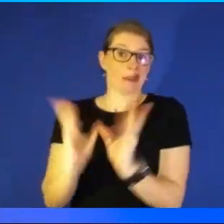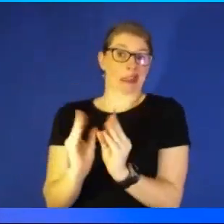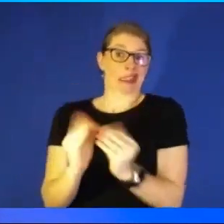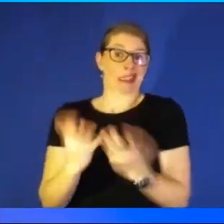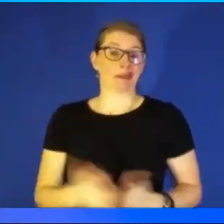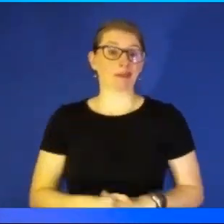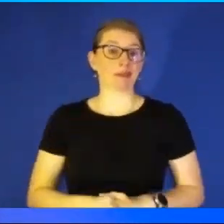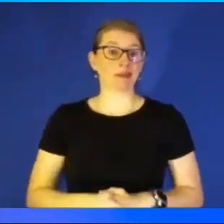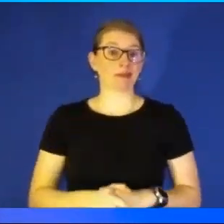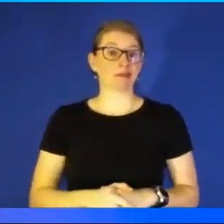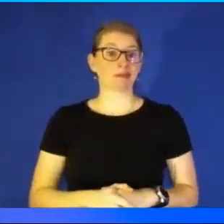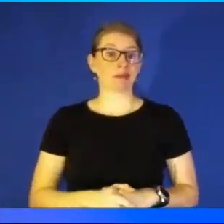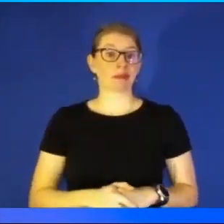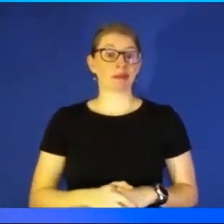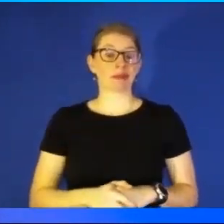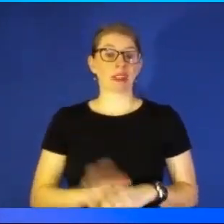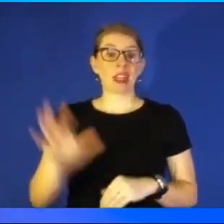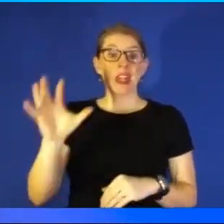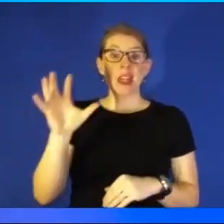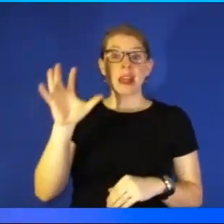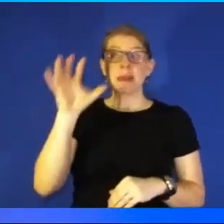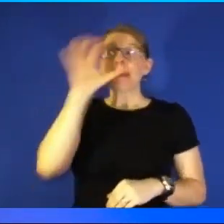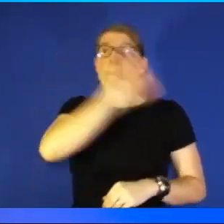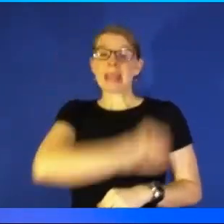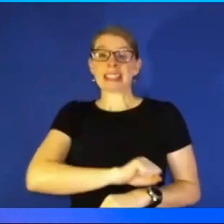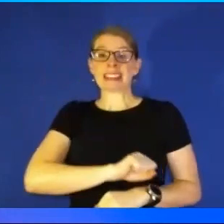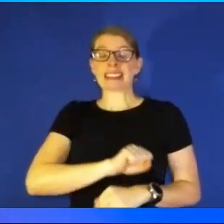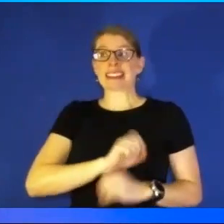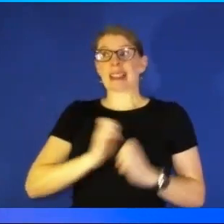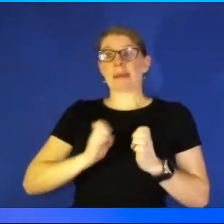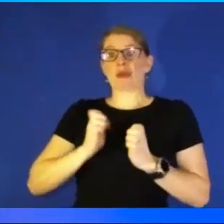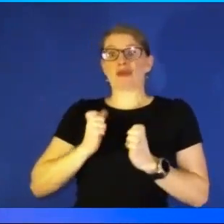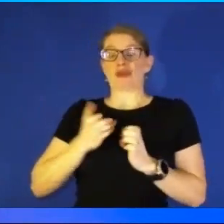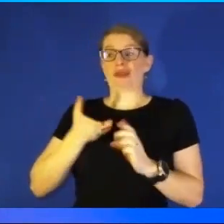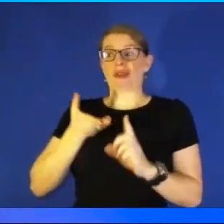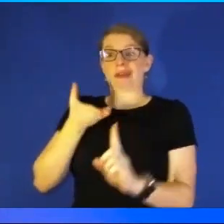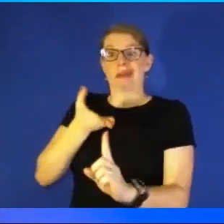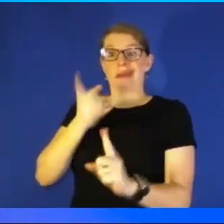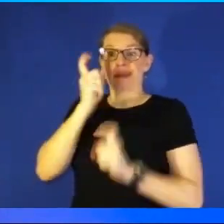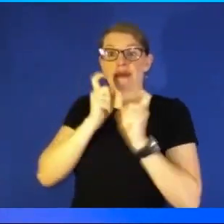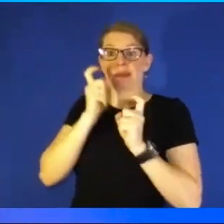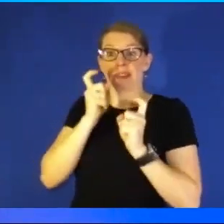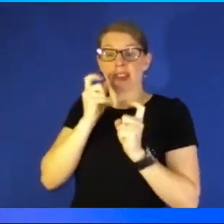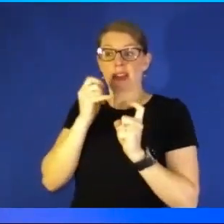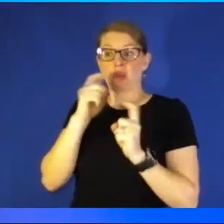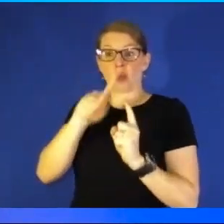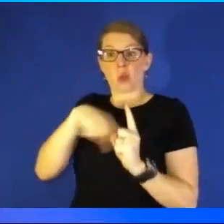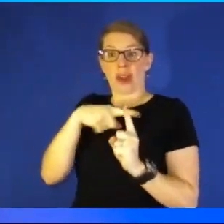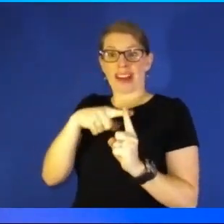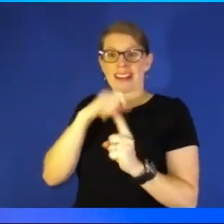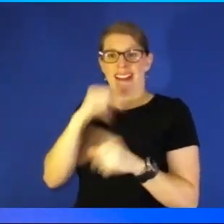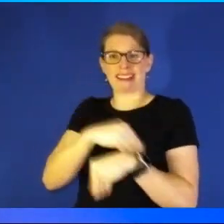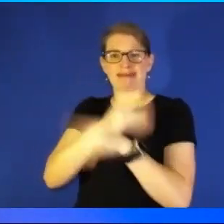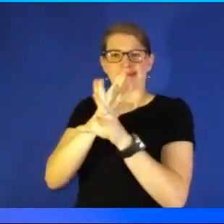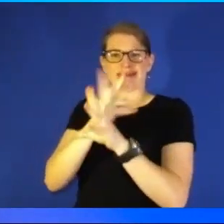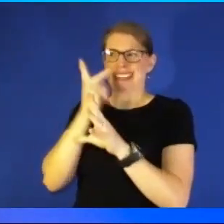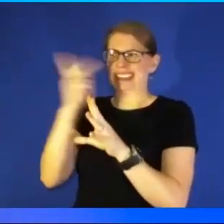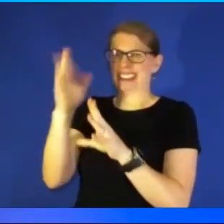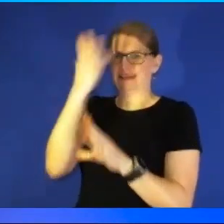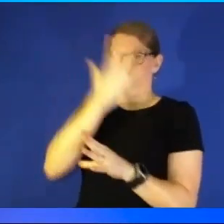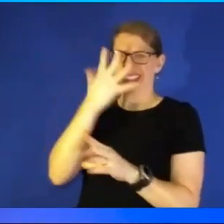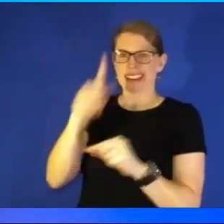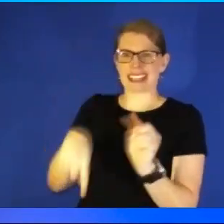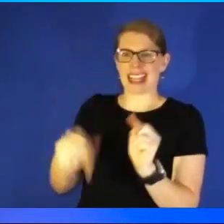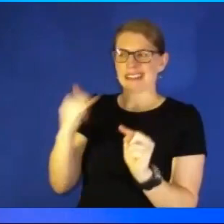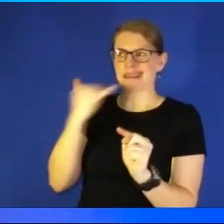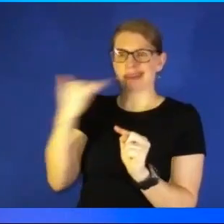something that you miss when you can't see who you're talking to on the other end. And also for patients and families, they weren't